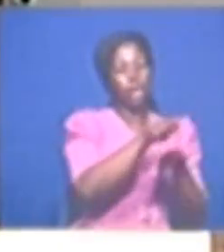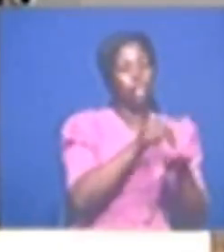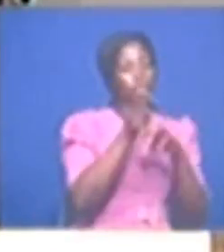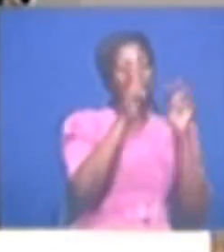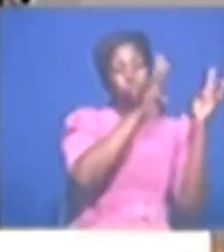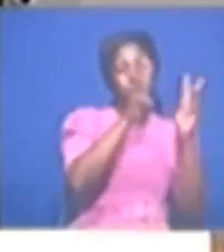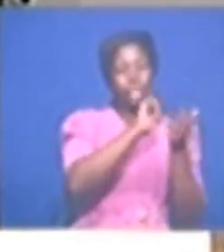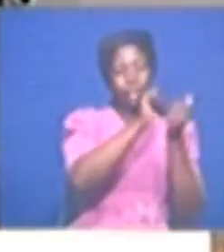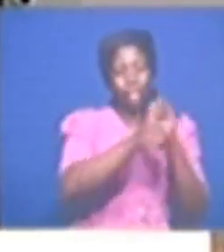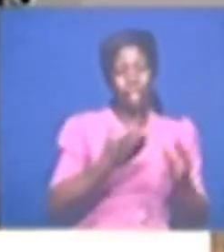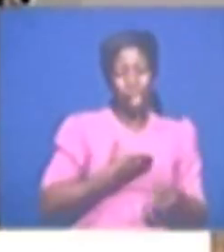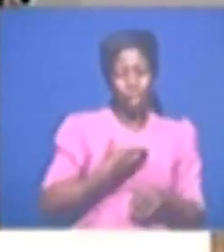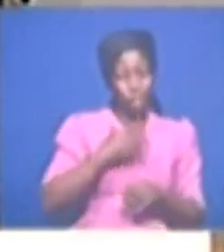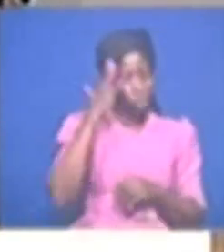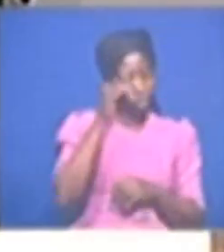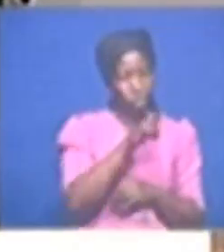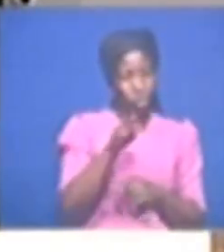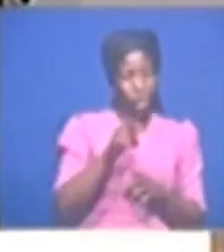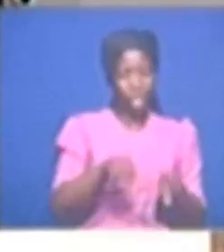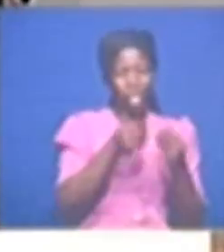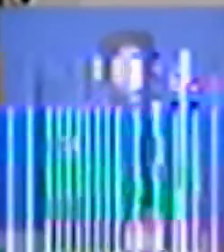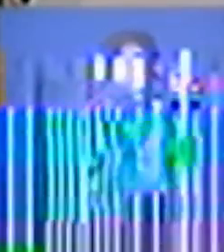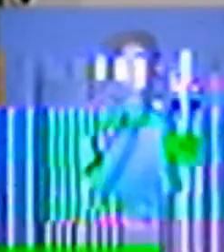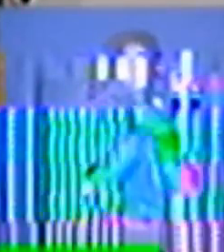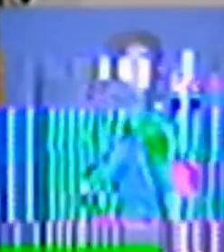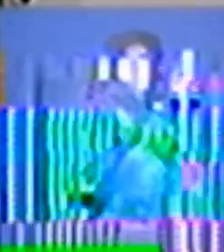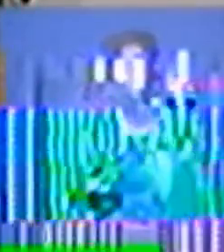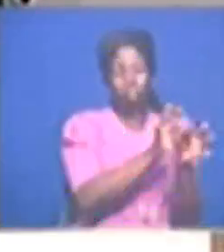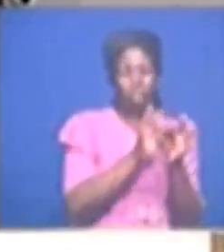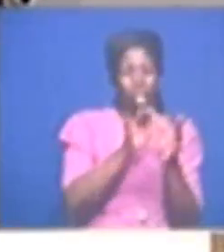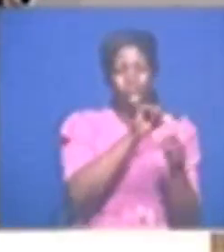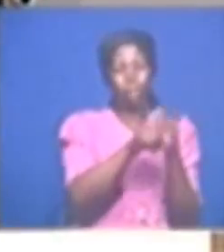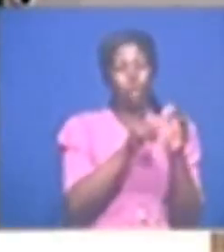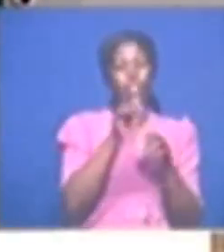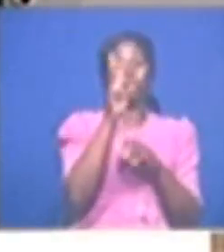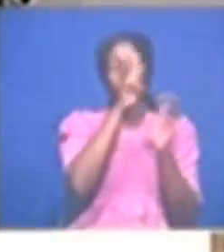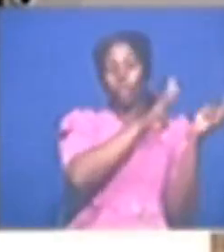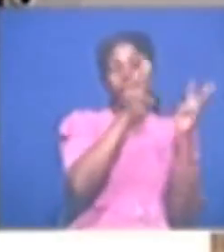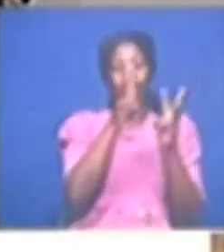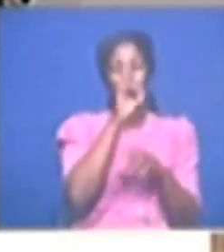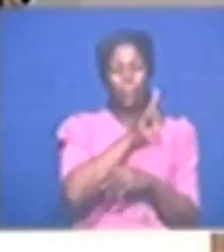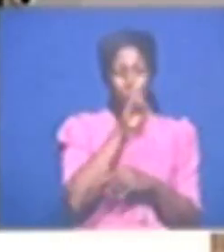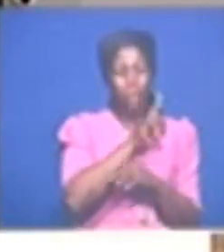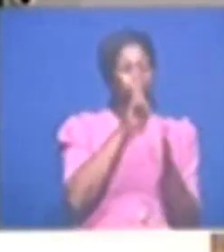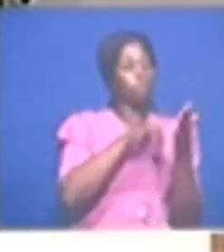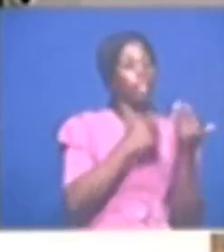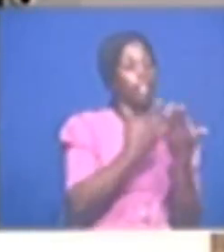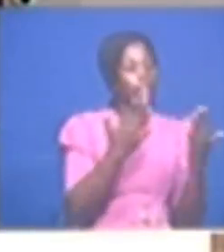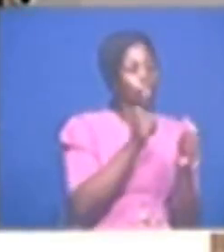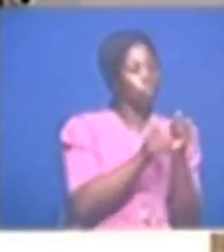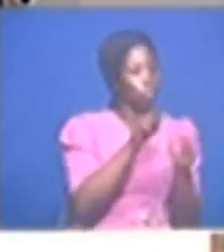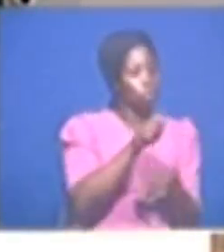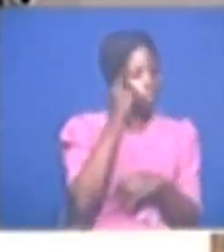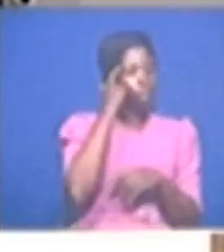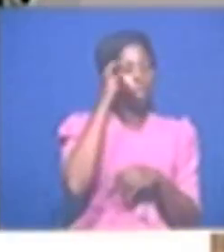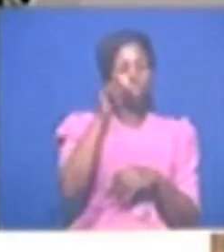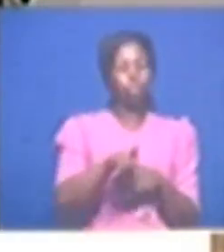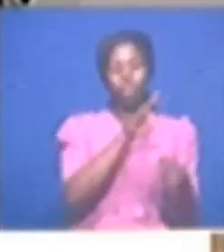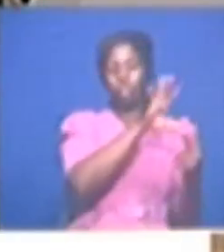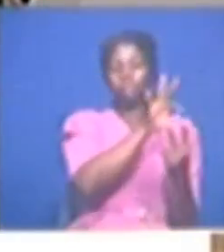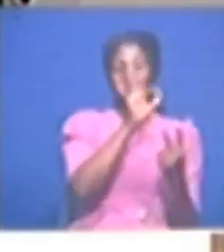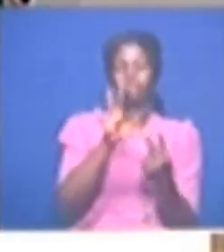you've been set up to do the work of coordination. In terms of environmental threats, what are some of the things that you think you need to prioritize, even